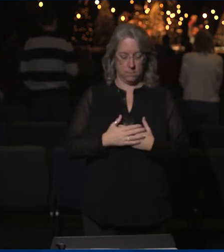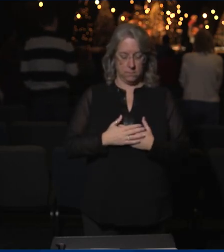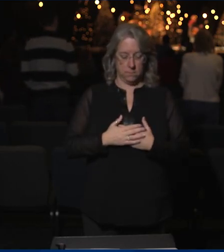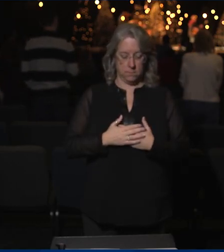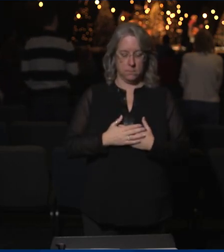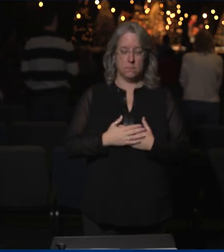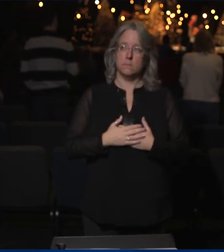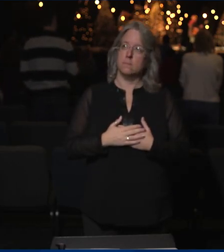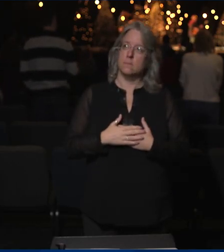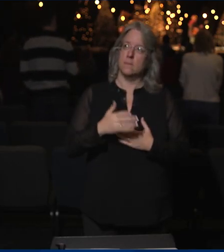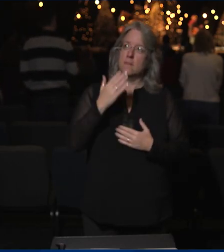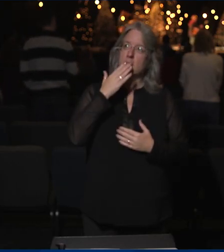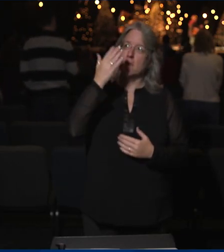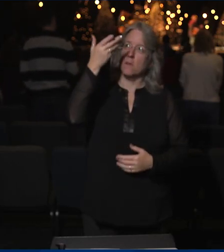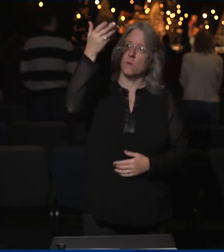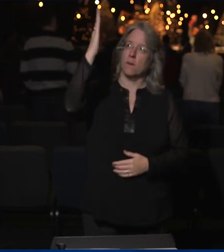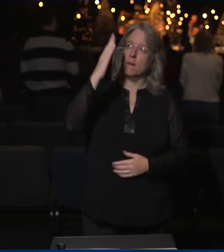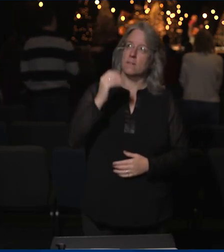Thank you, God, for your